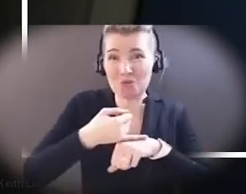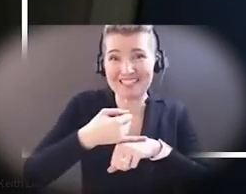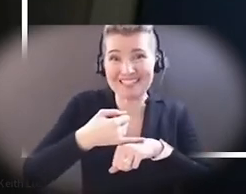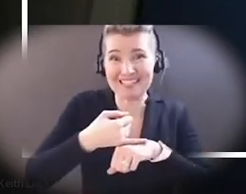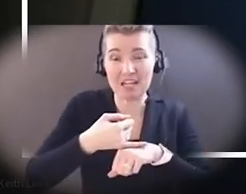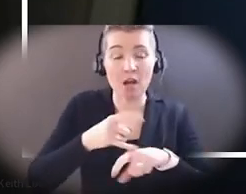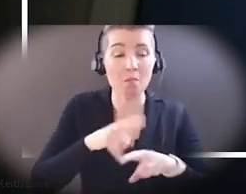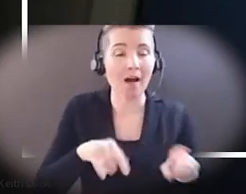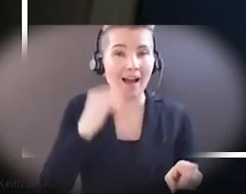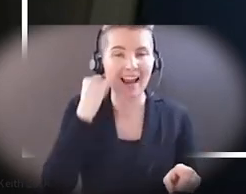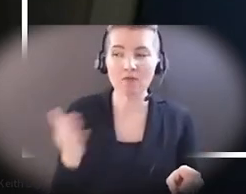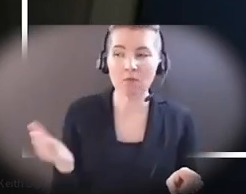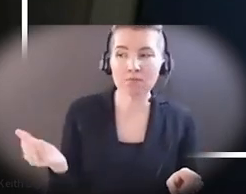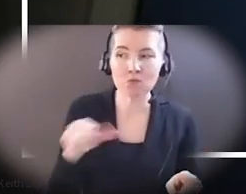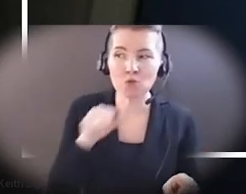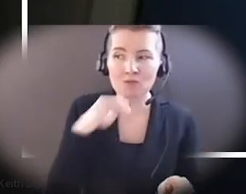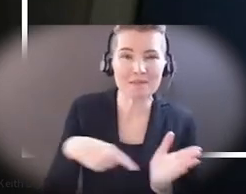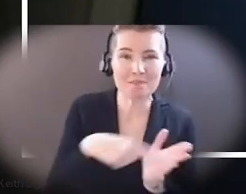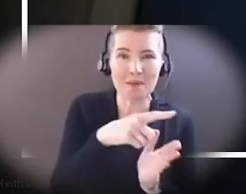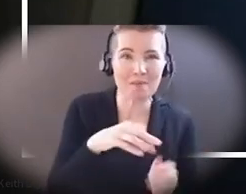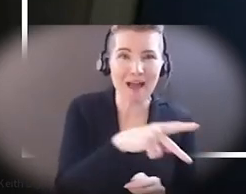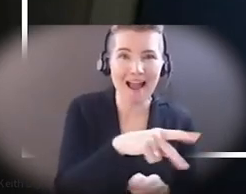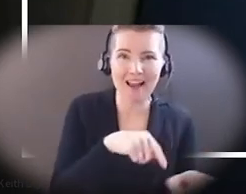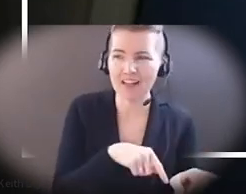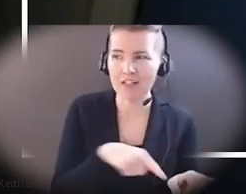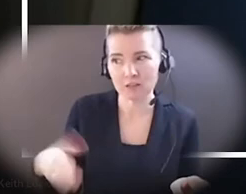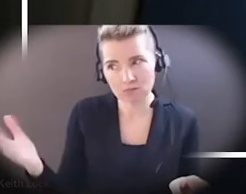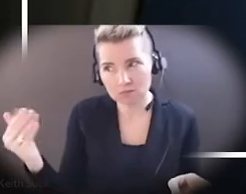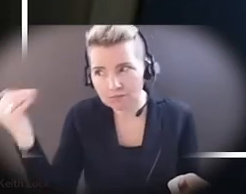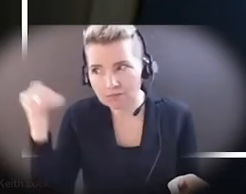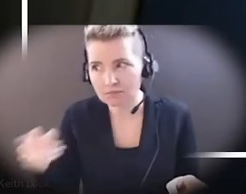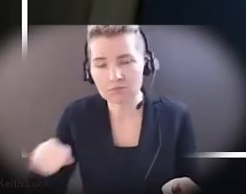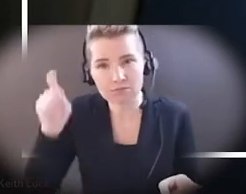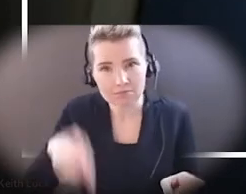back, you'd be nobody. Like, you had to pay it,